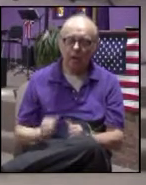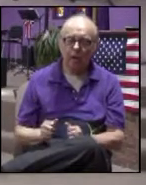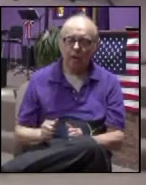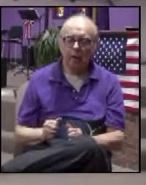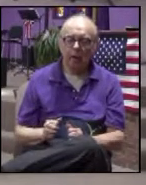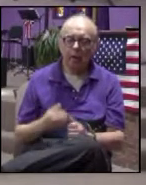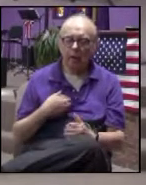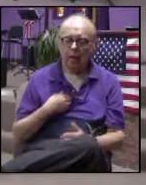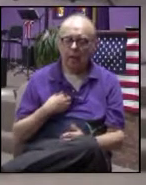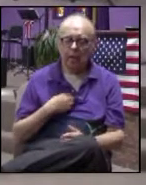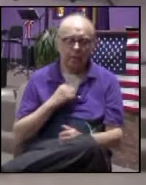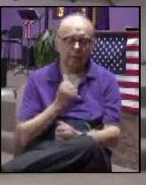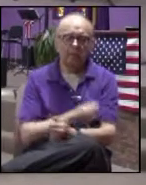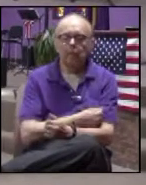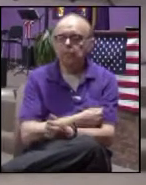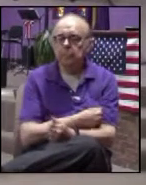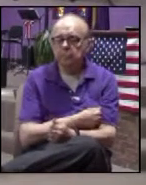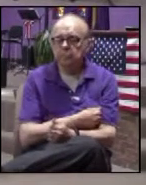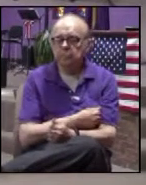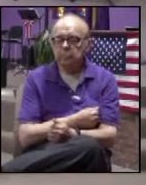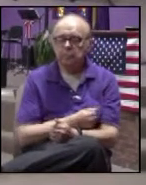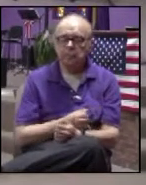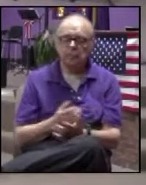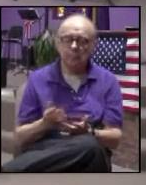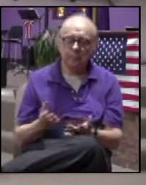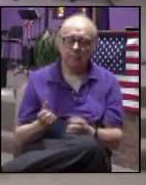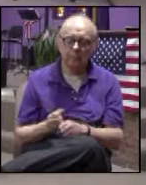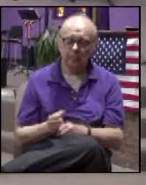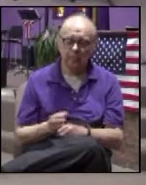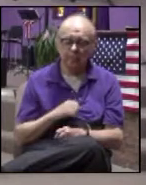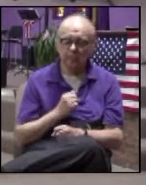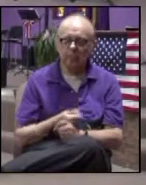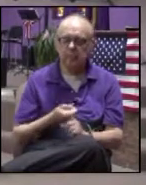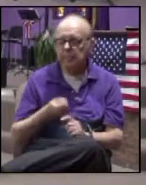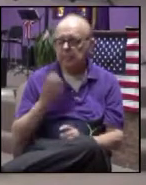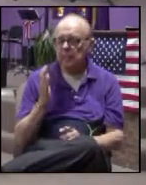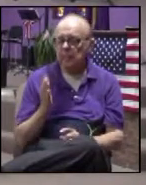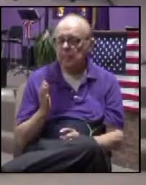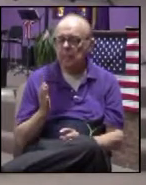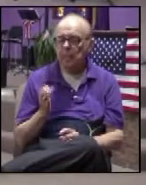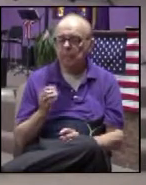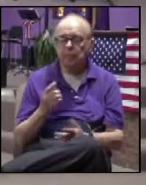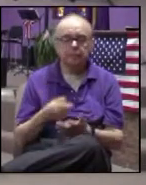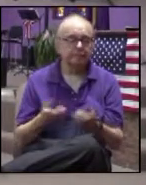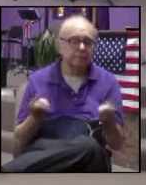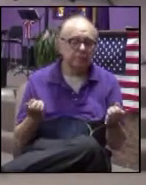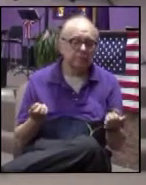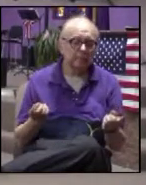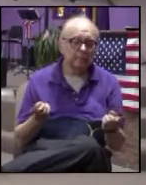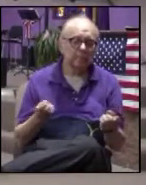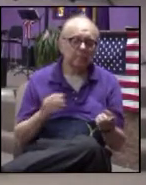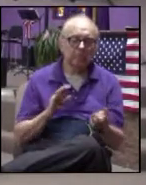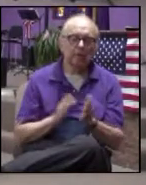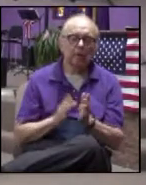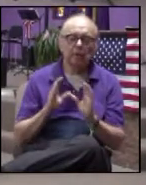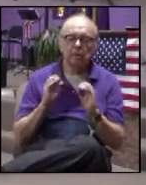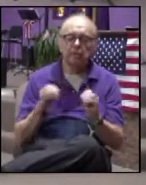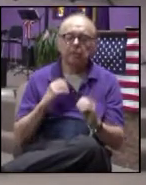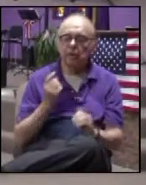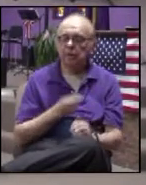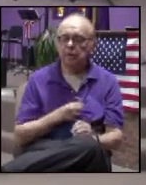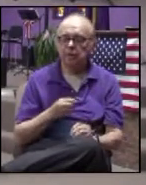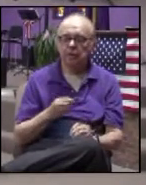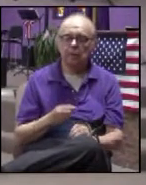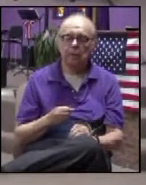to have the authority with smisha? He got the authority from God. So what? So that he could teach us, ladies